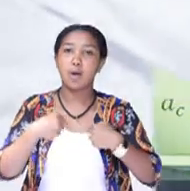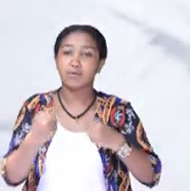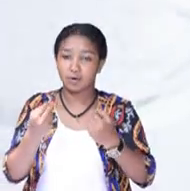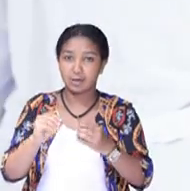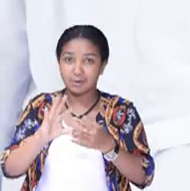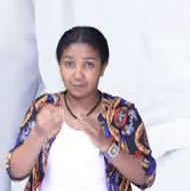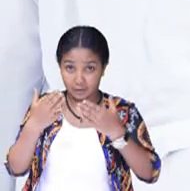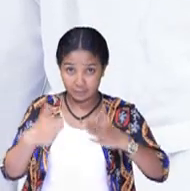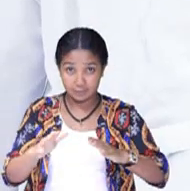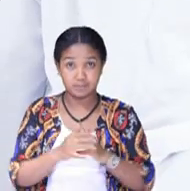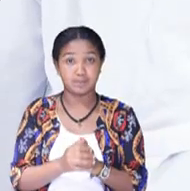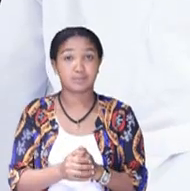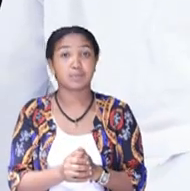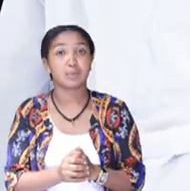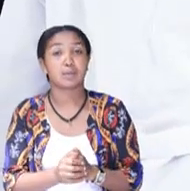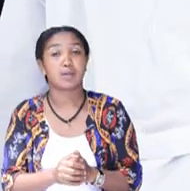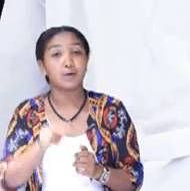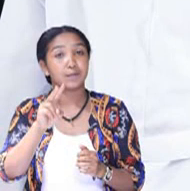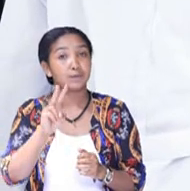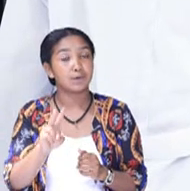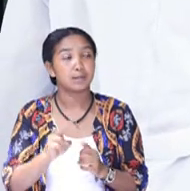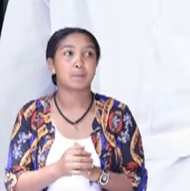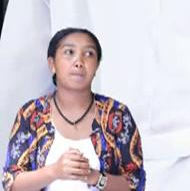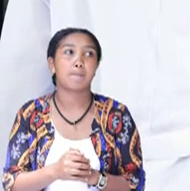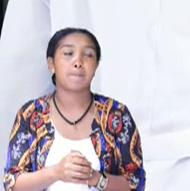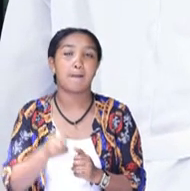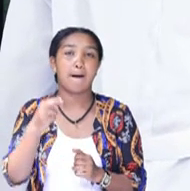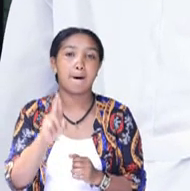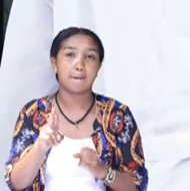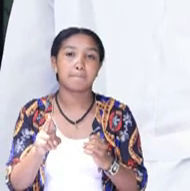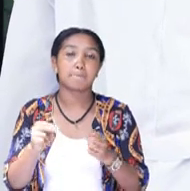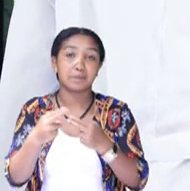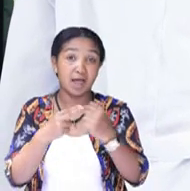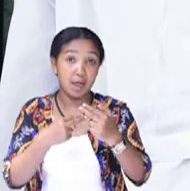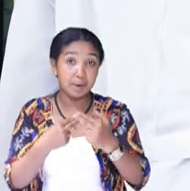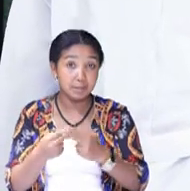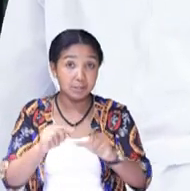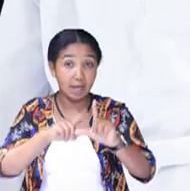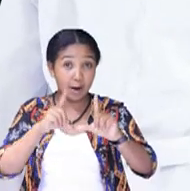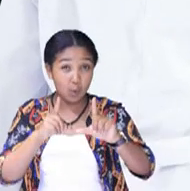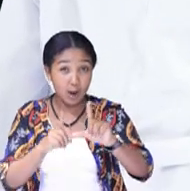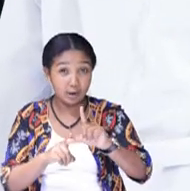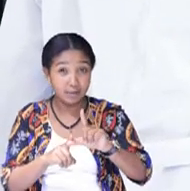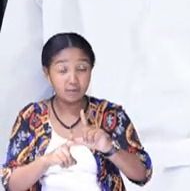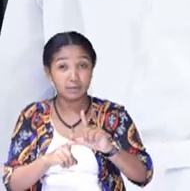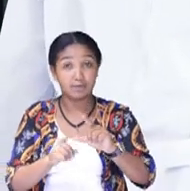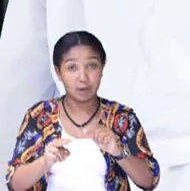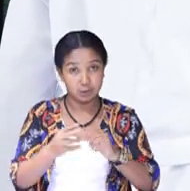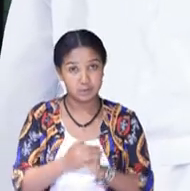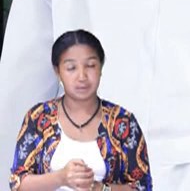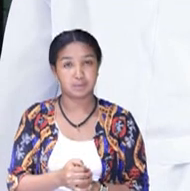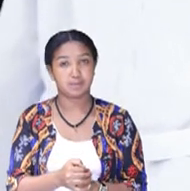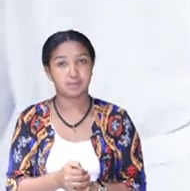already defined velocity v as r times the angular velocity. This is the tangential